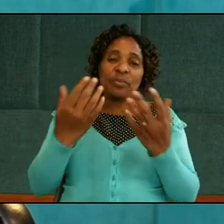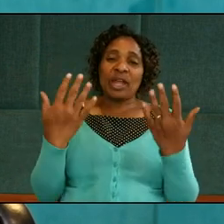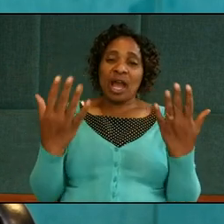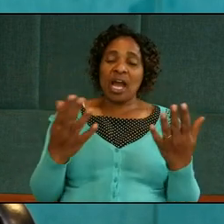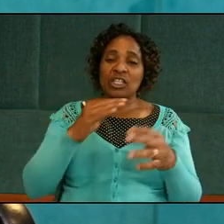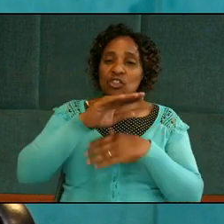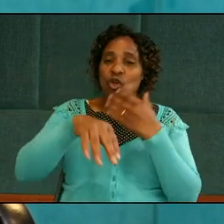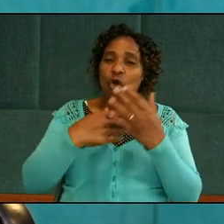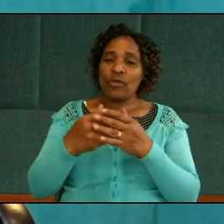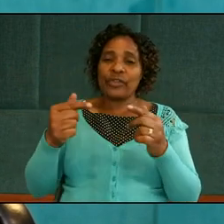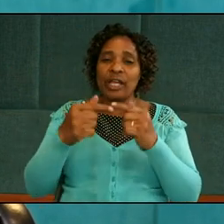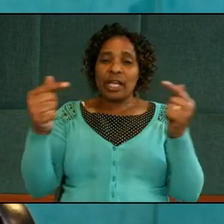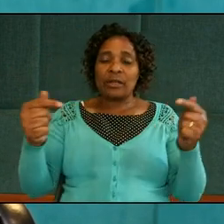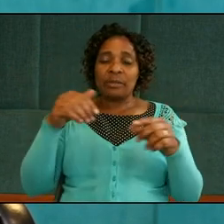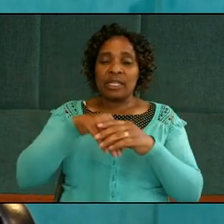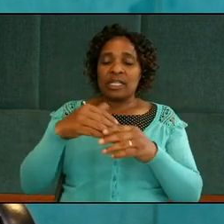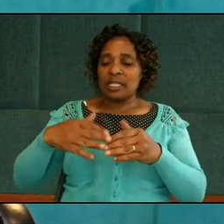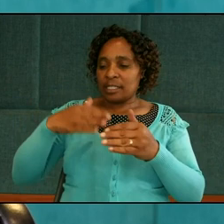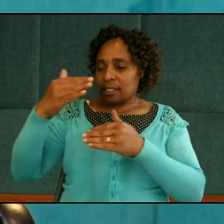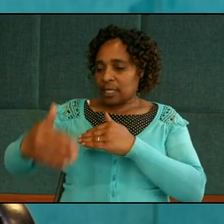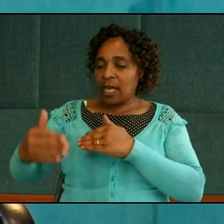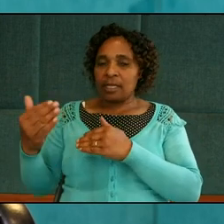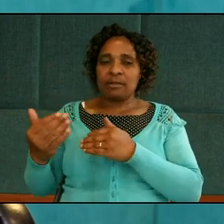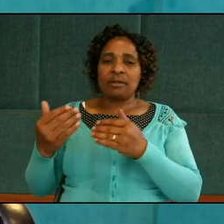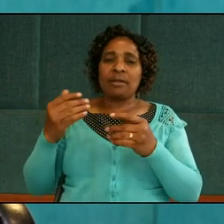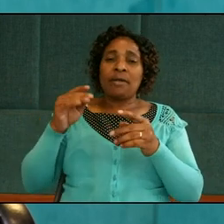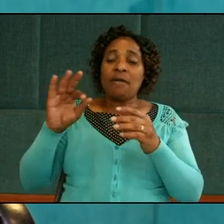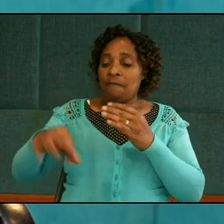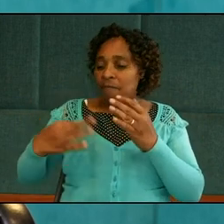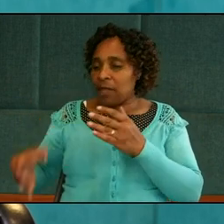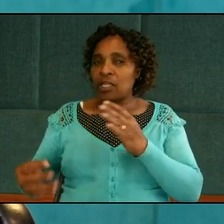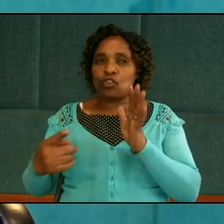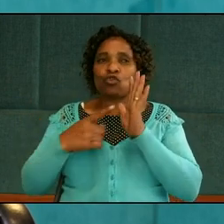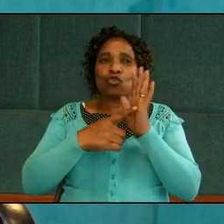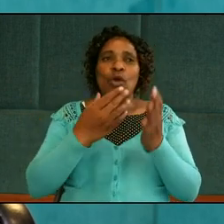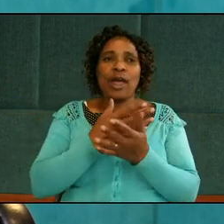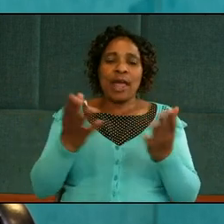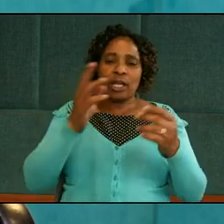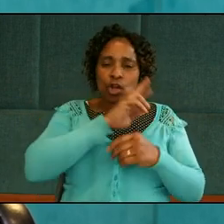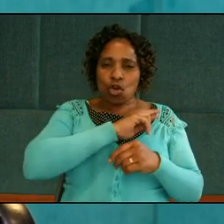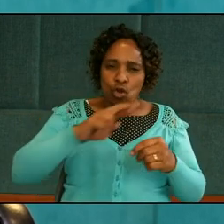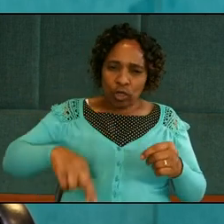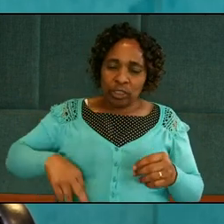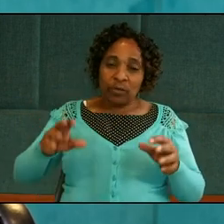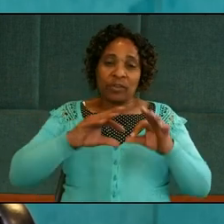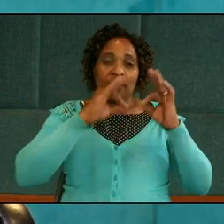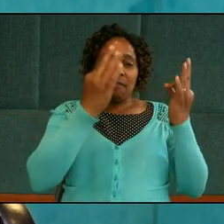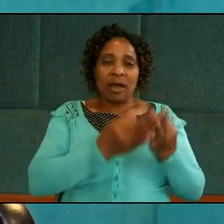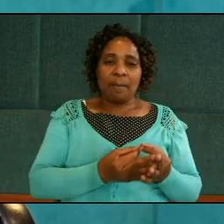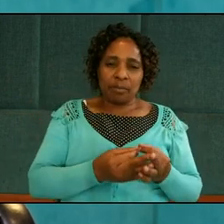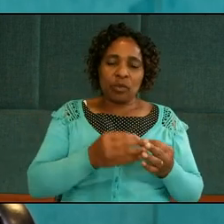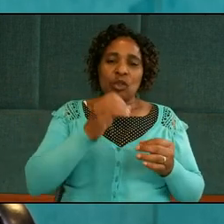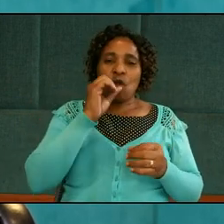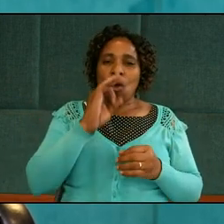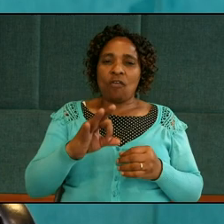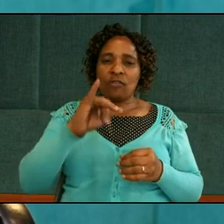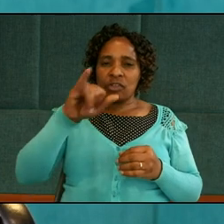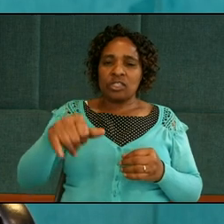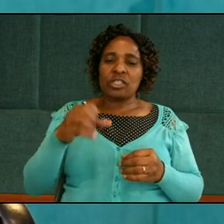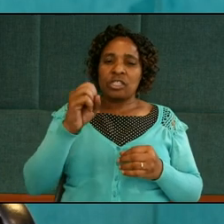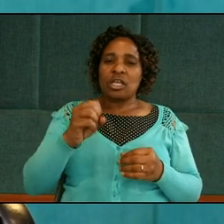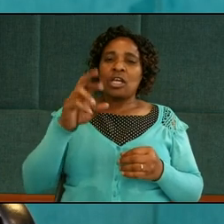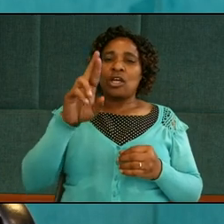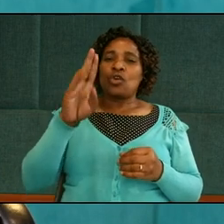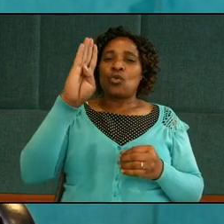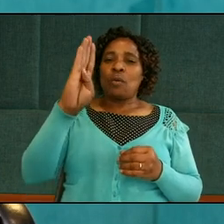all their enemies on every side. They also failed to show any loyalty to the family of Jerubbaal, that